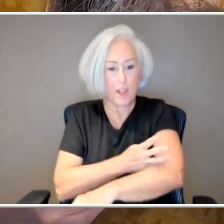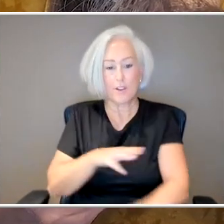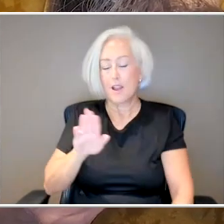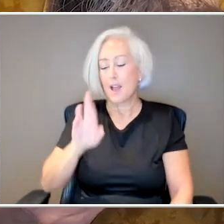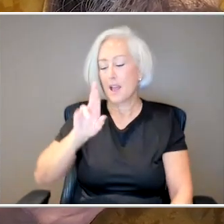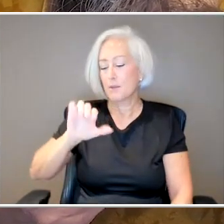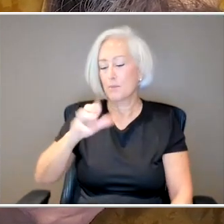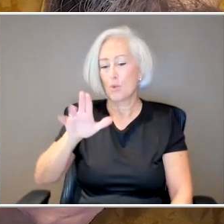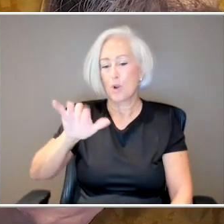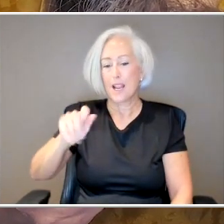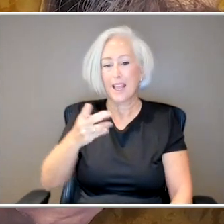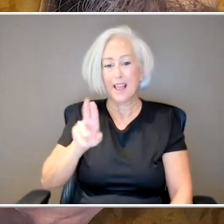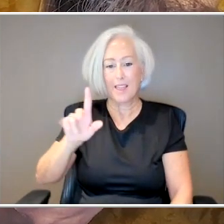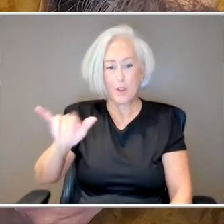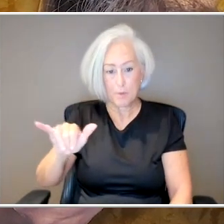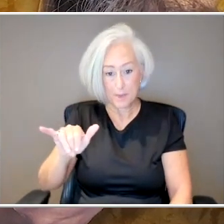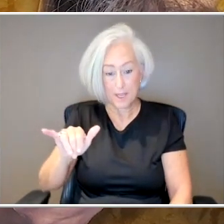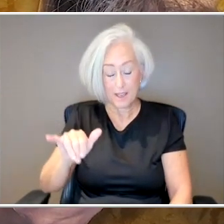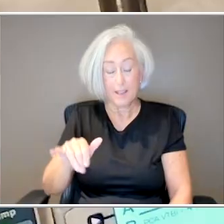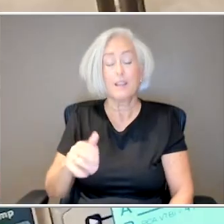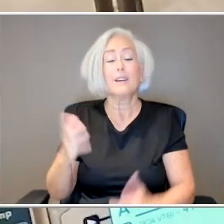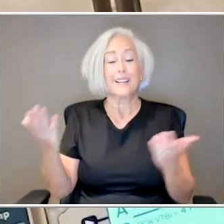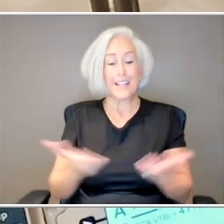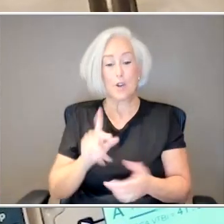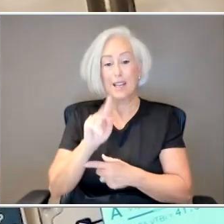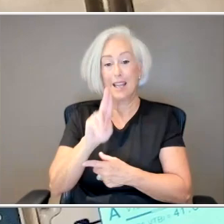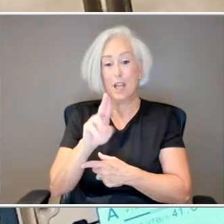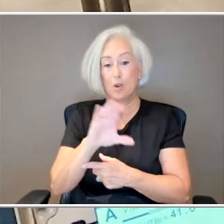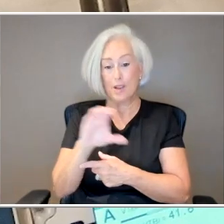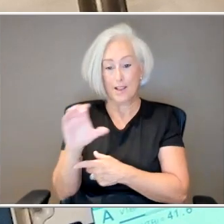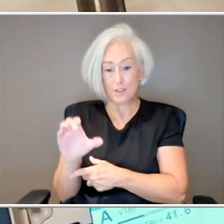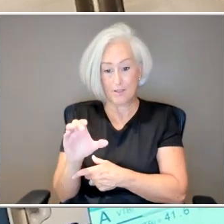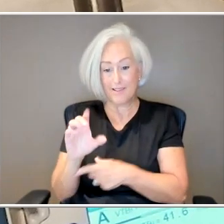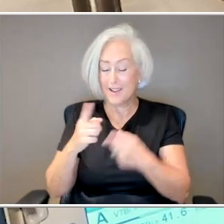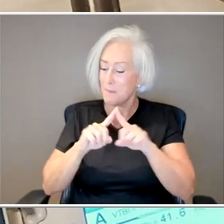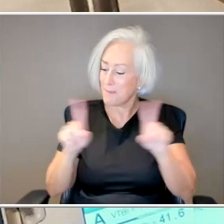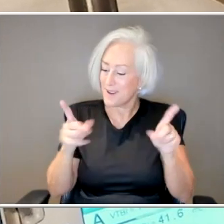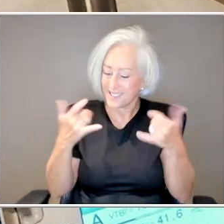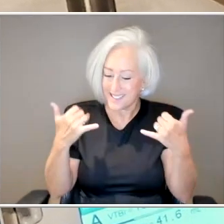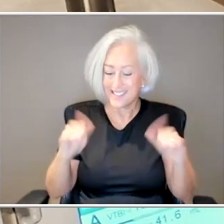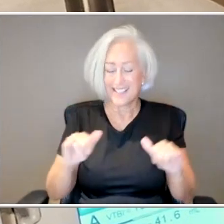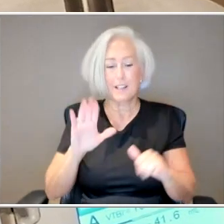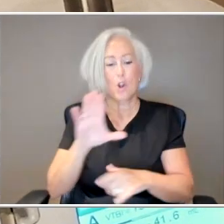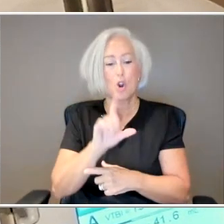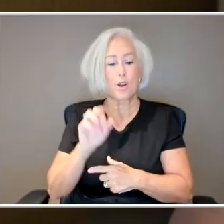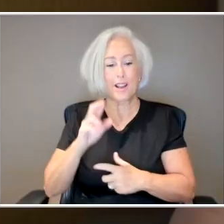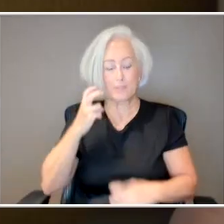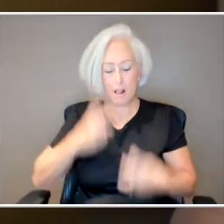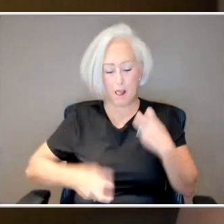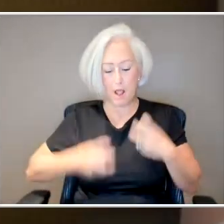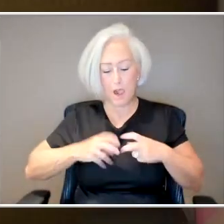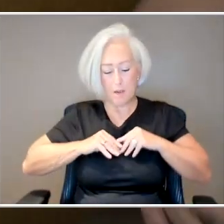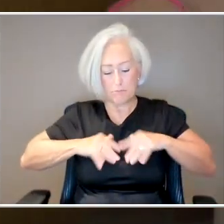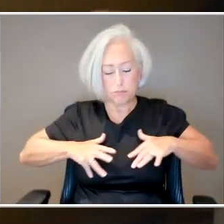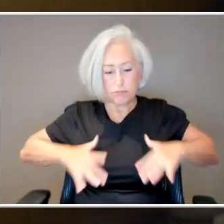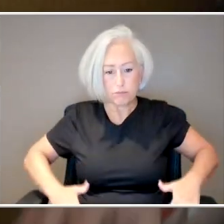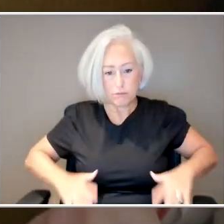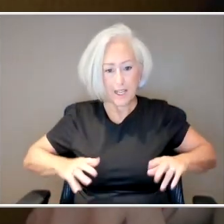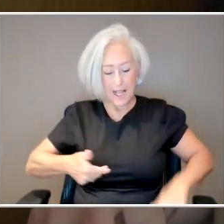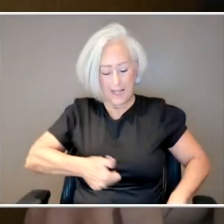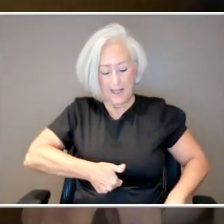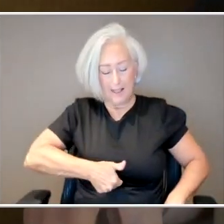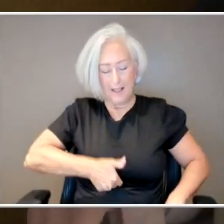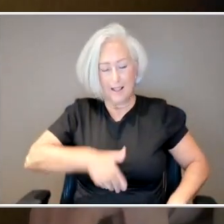Center. But despite her treatment, her cancer still metastasized, spreading to her uterus and liver. "Okay, how long do I have